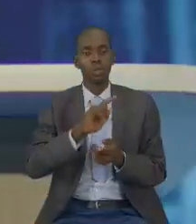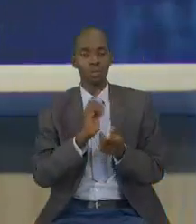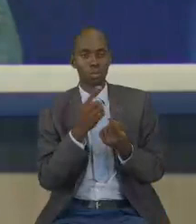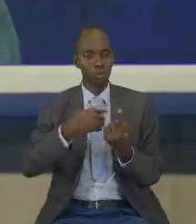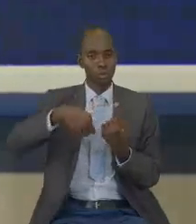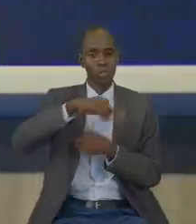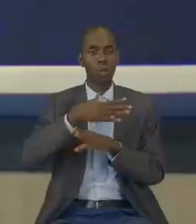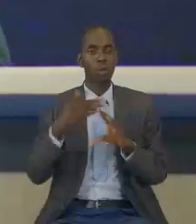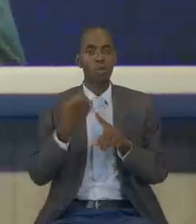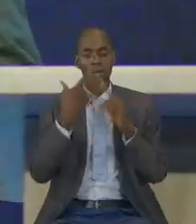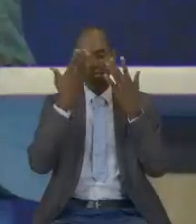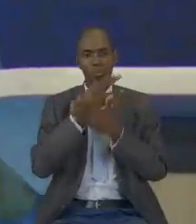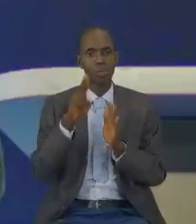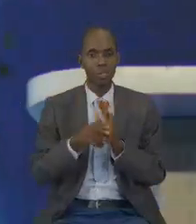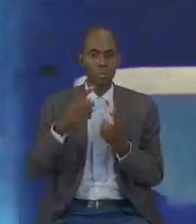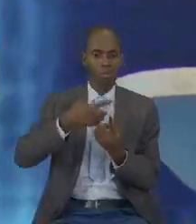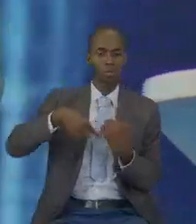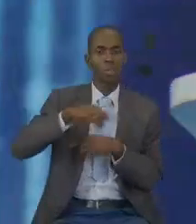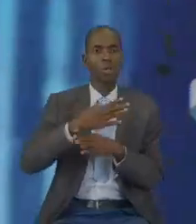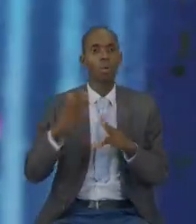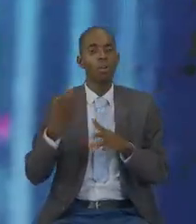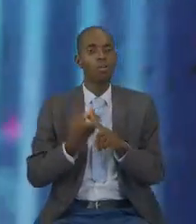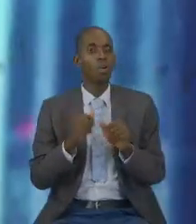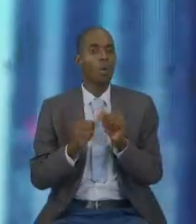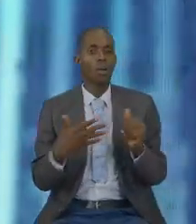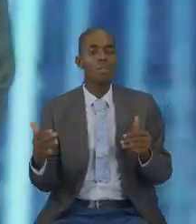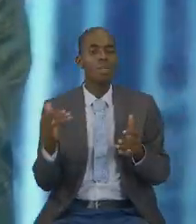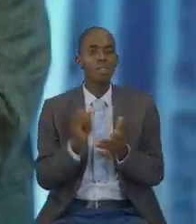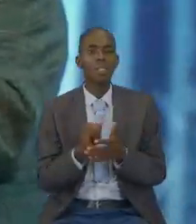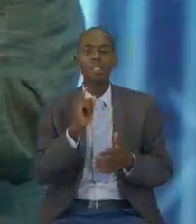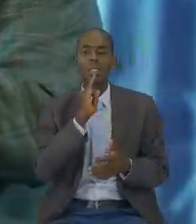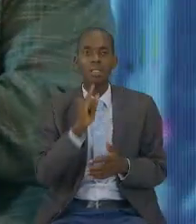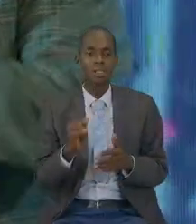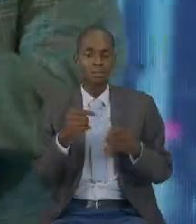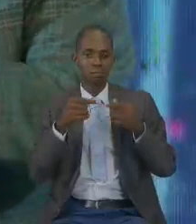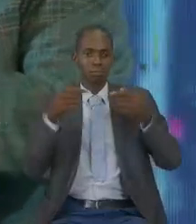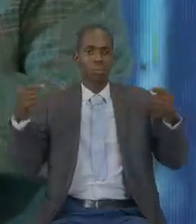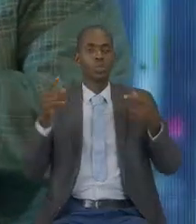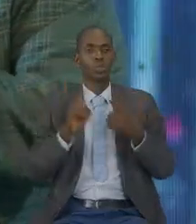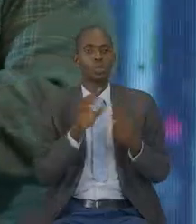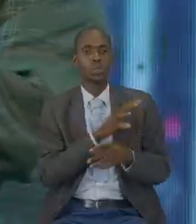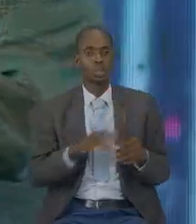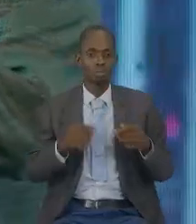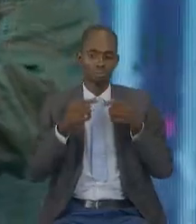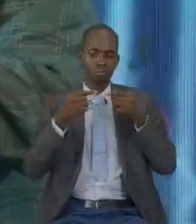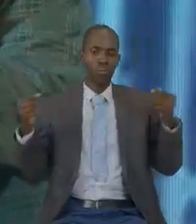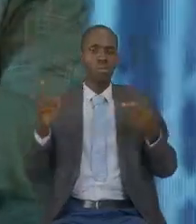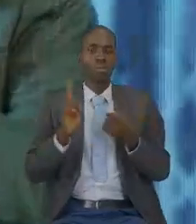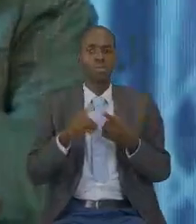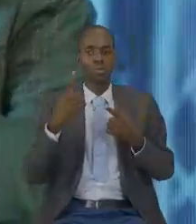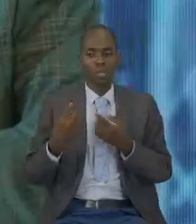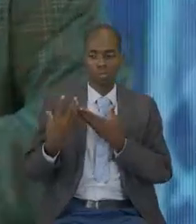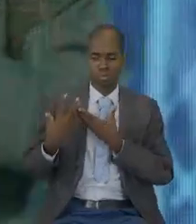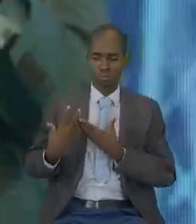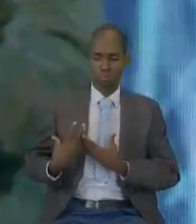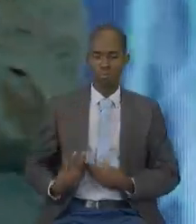darkness, you turn away from everything that is opposed to Christ, opposed to the gentle, meek